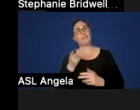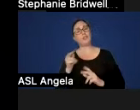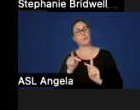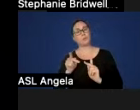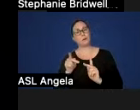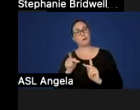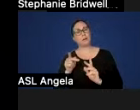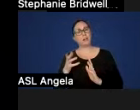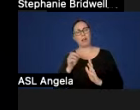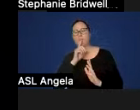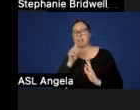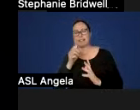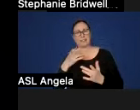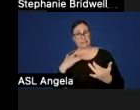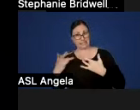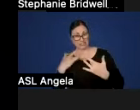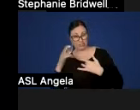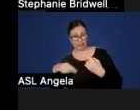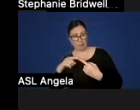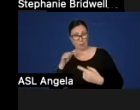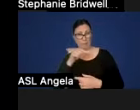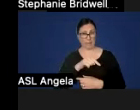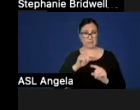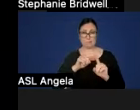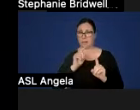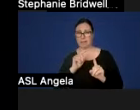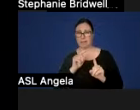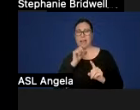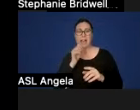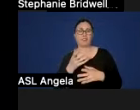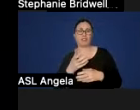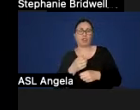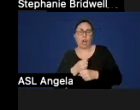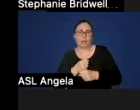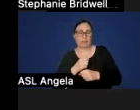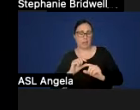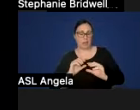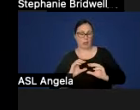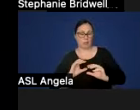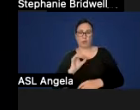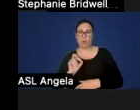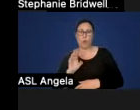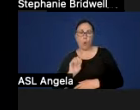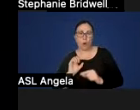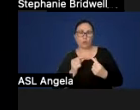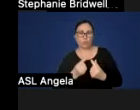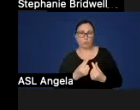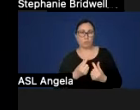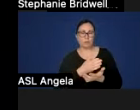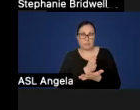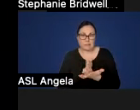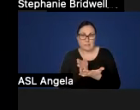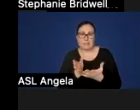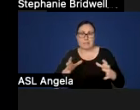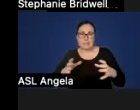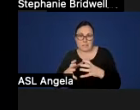like pulled together that core group of people to start kind of working together, right? And so it's important to kind of see where things are and